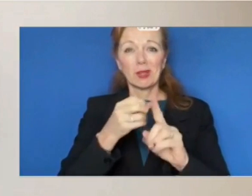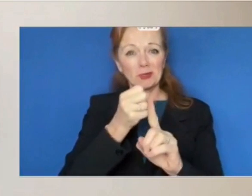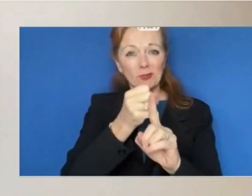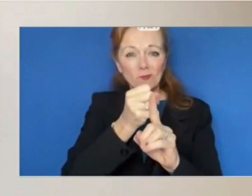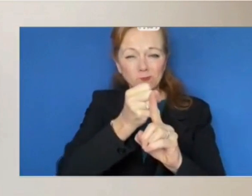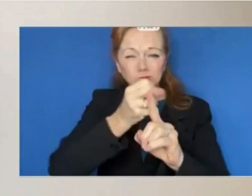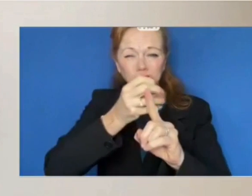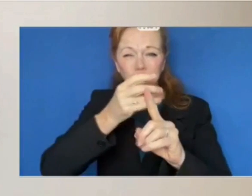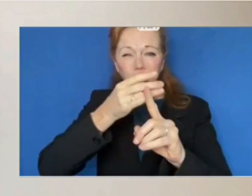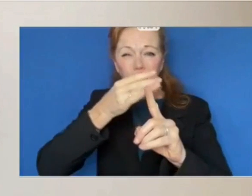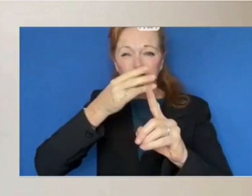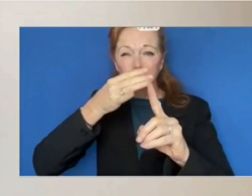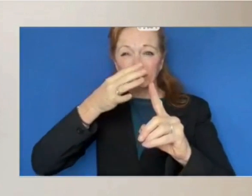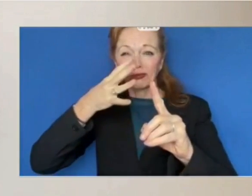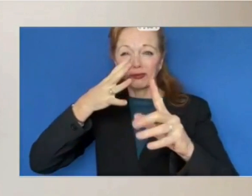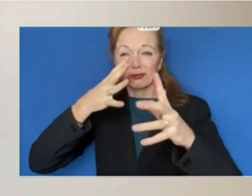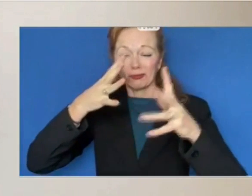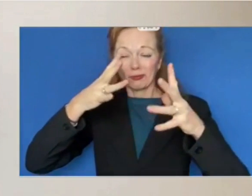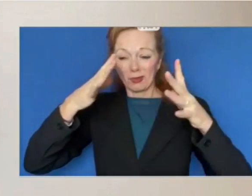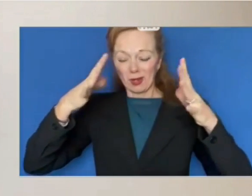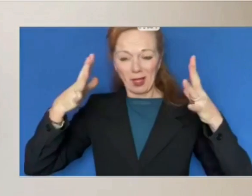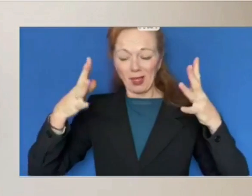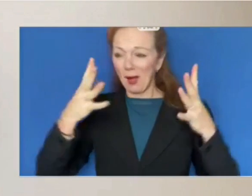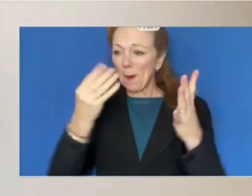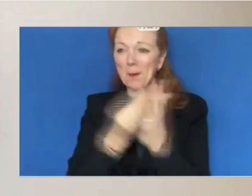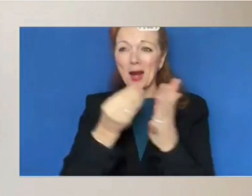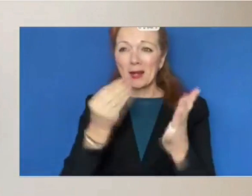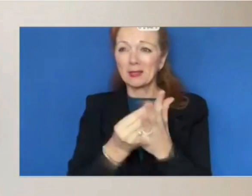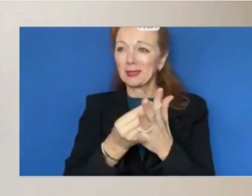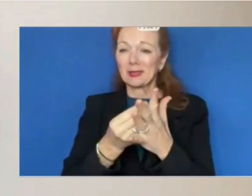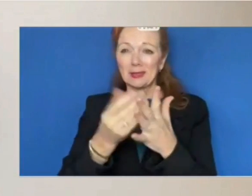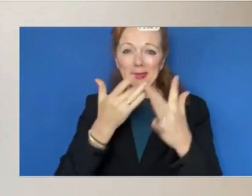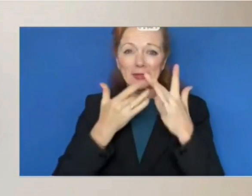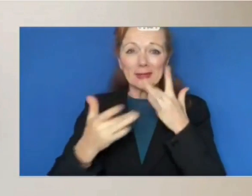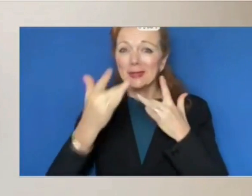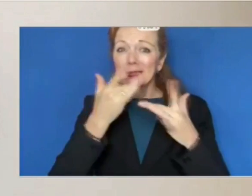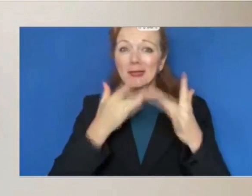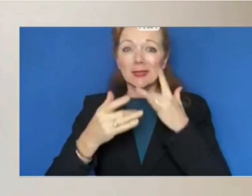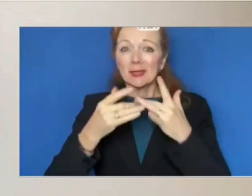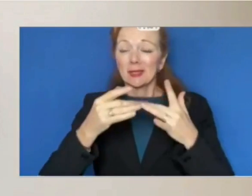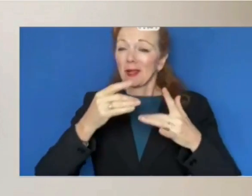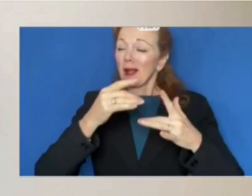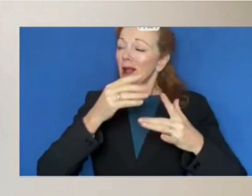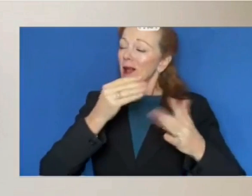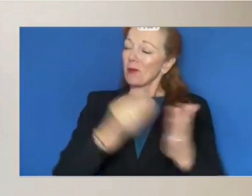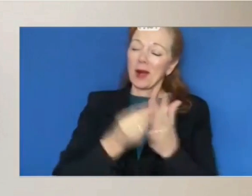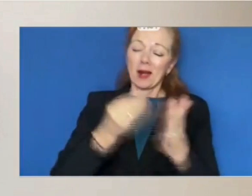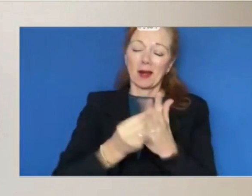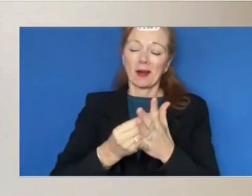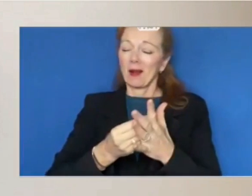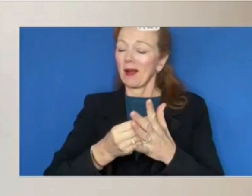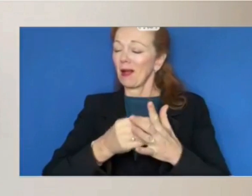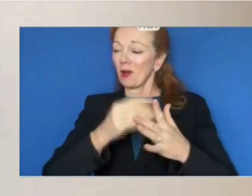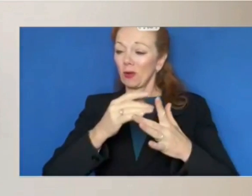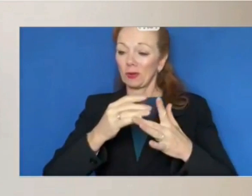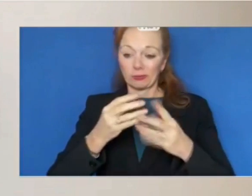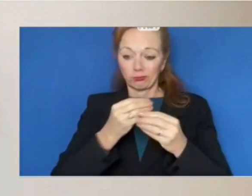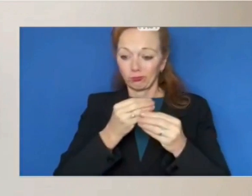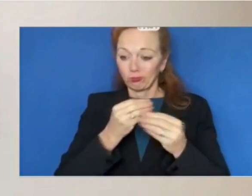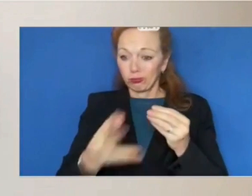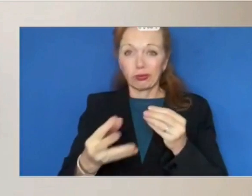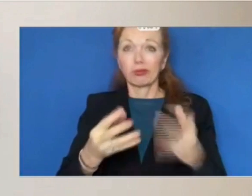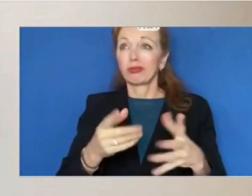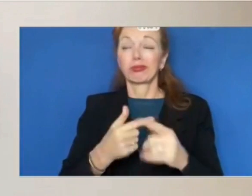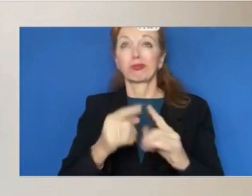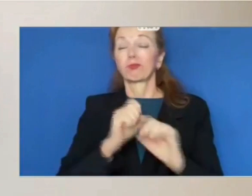of high loss amounts of money, and that can really springboard an investigation for us.